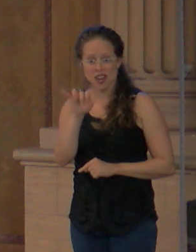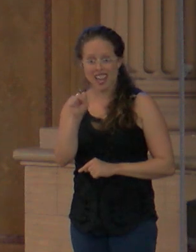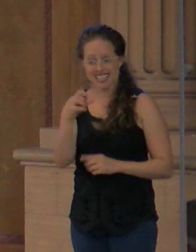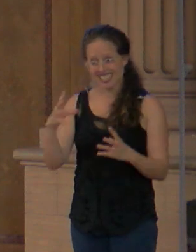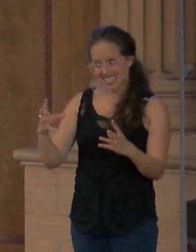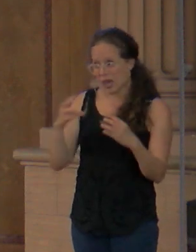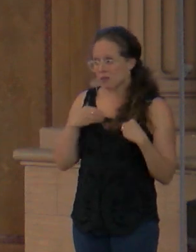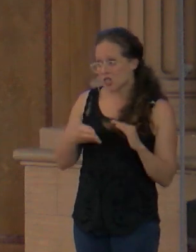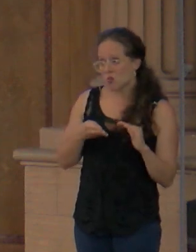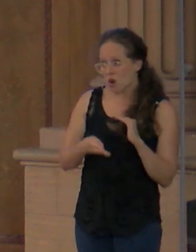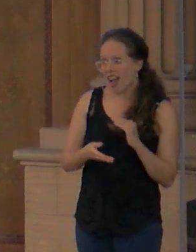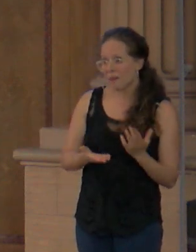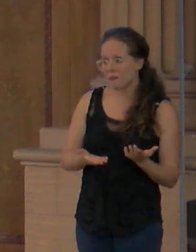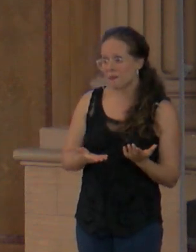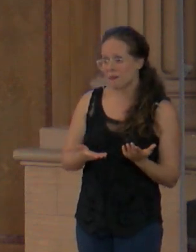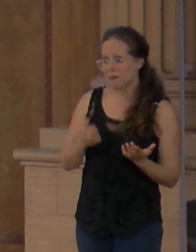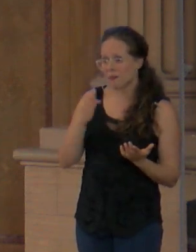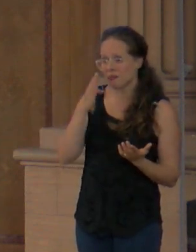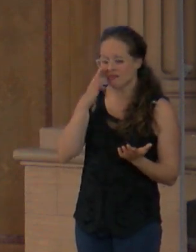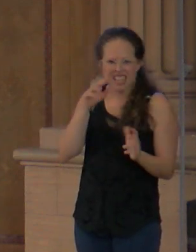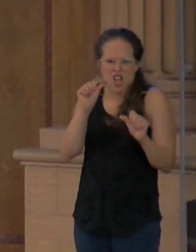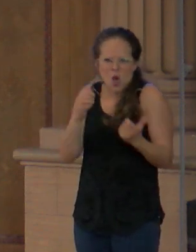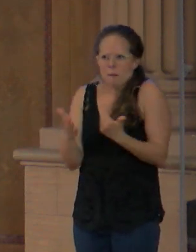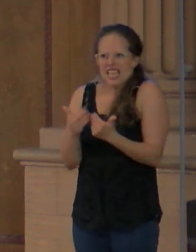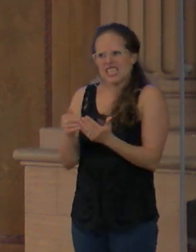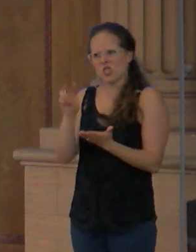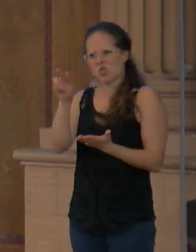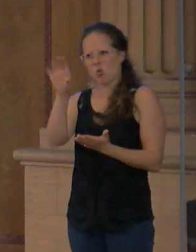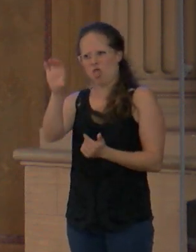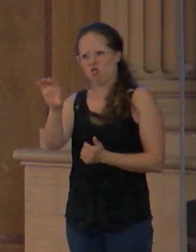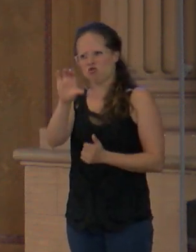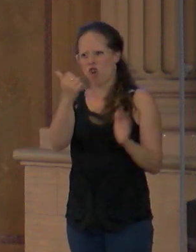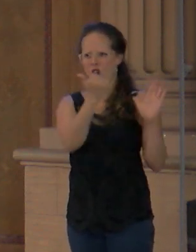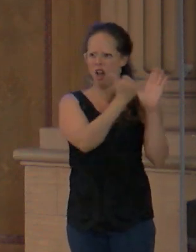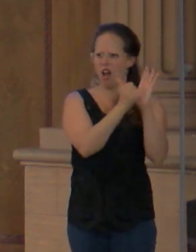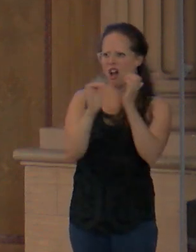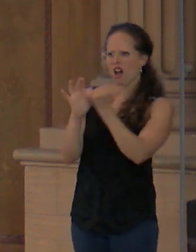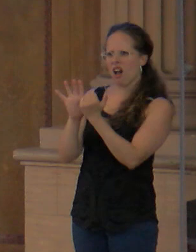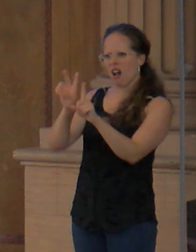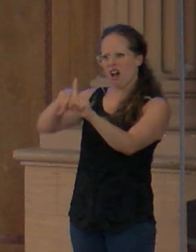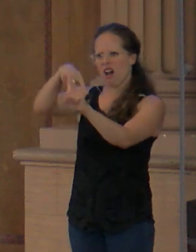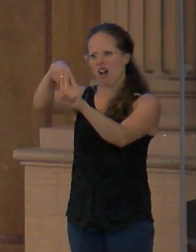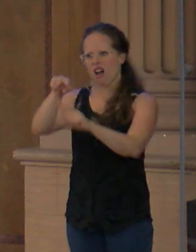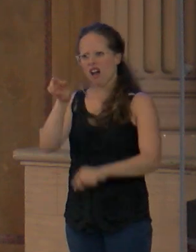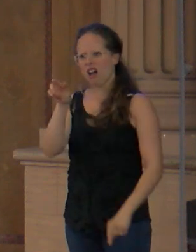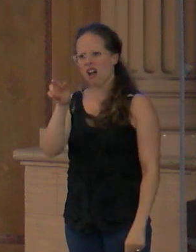And it would be easy to look at Jesus while he's hanging on the cross and think that wicked people won.